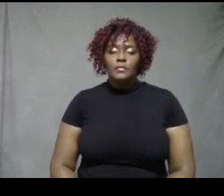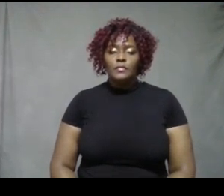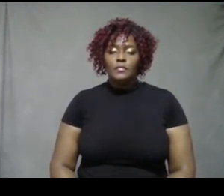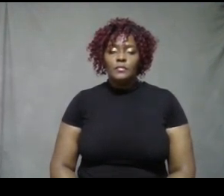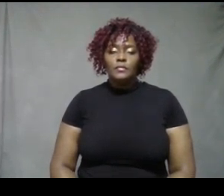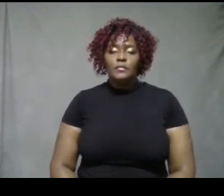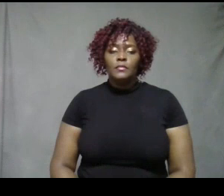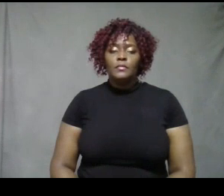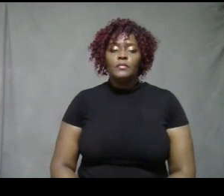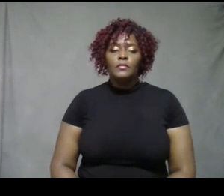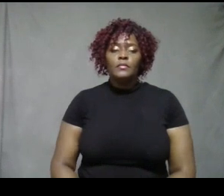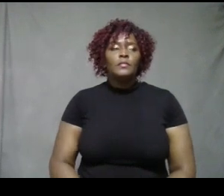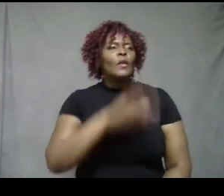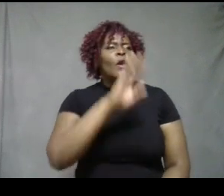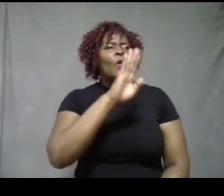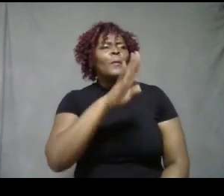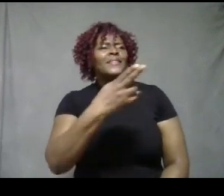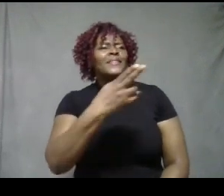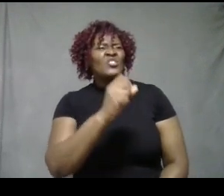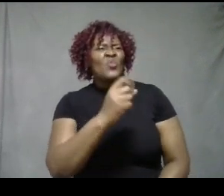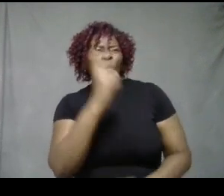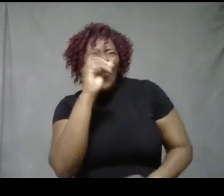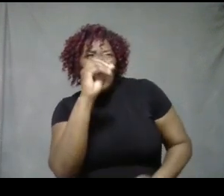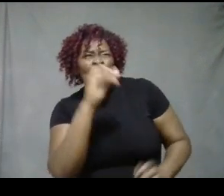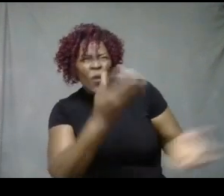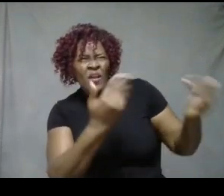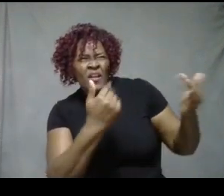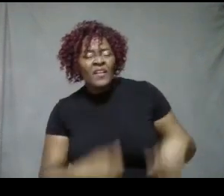All right, Boynton Beach High School, guys, one more.